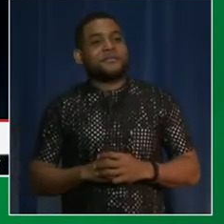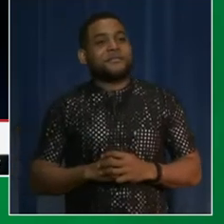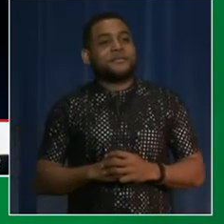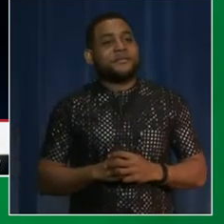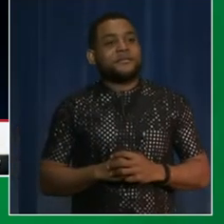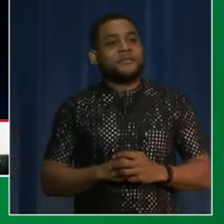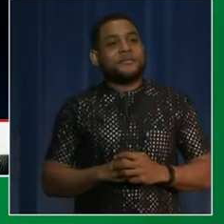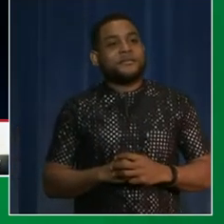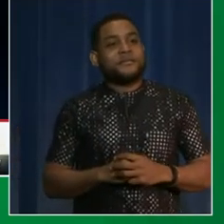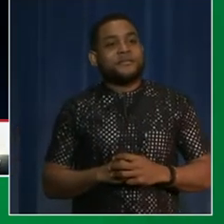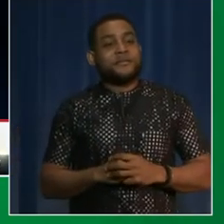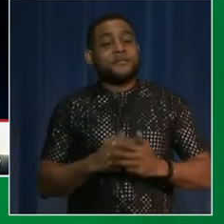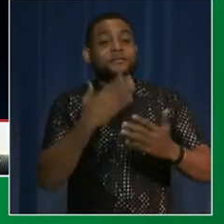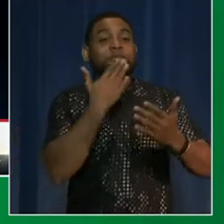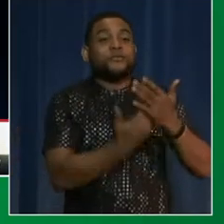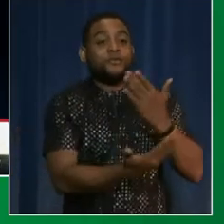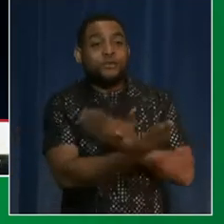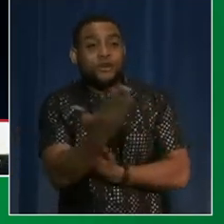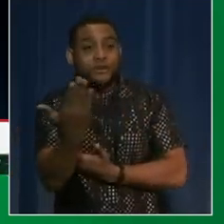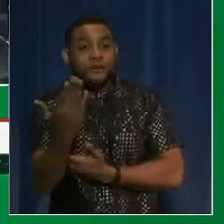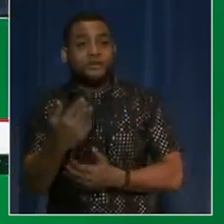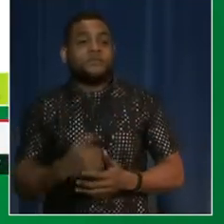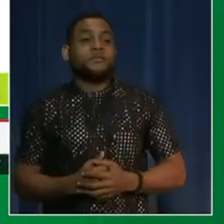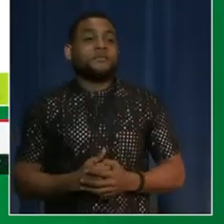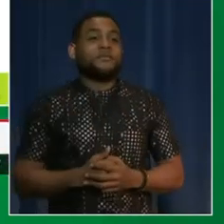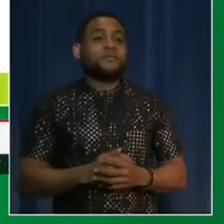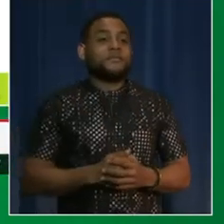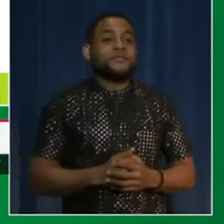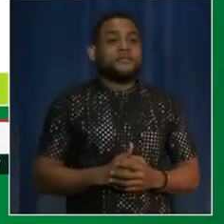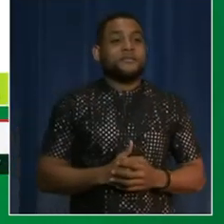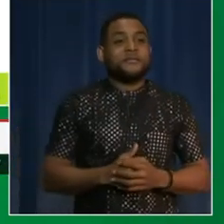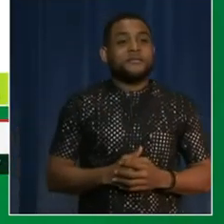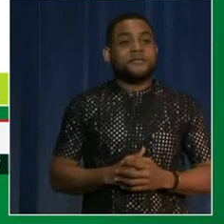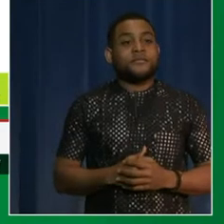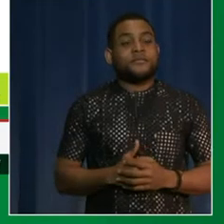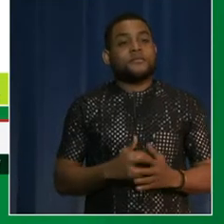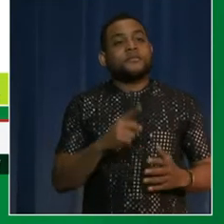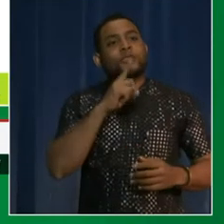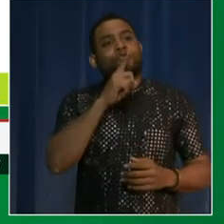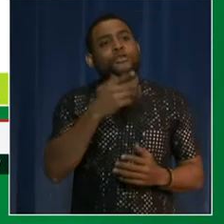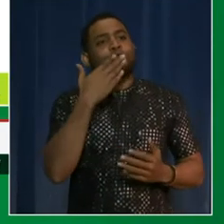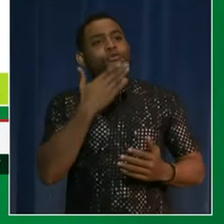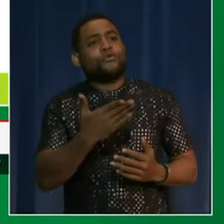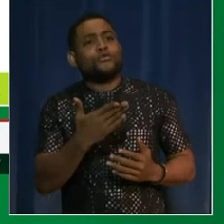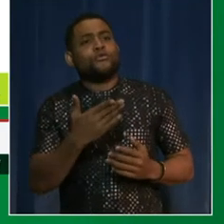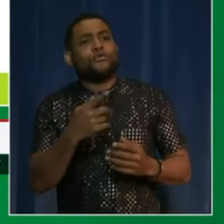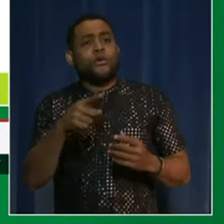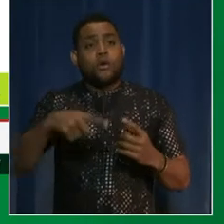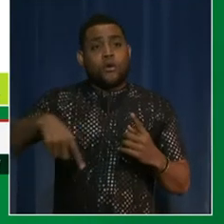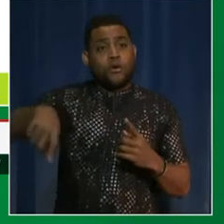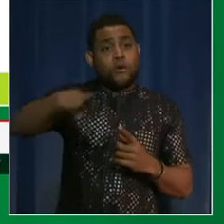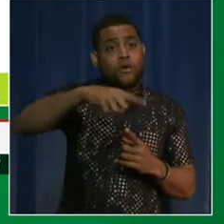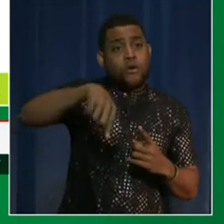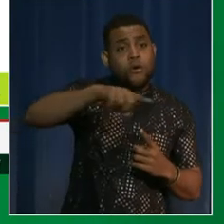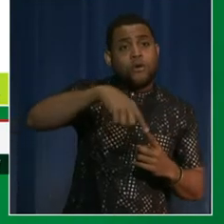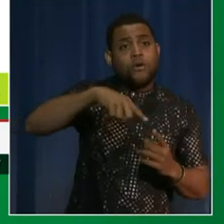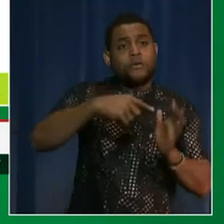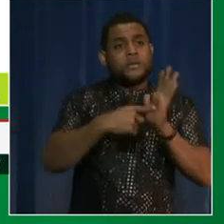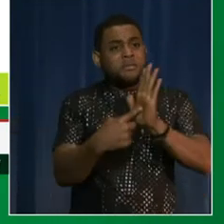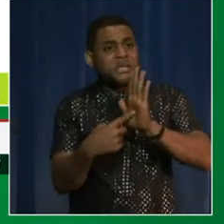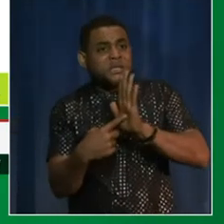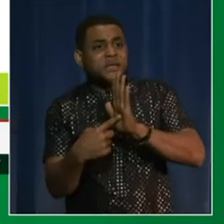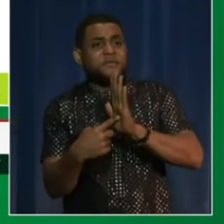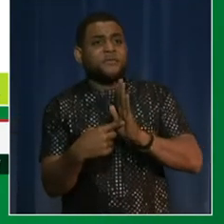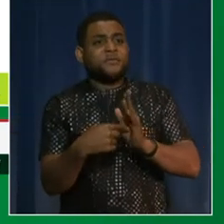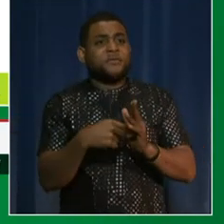And good morning. It's my pleasure to represent the Department of Consumer and Regulatory Affairs. Department of Consumer and Regulatory